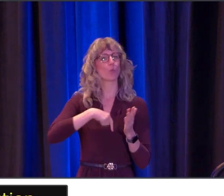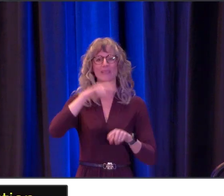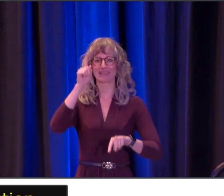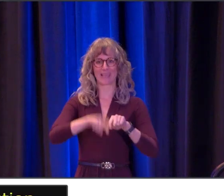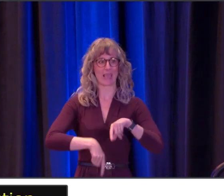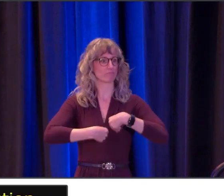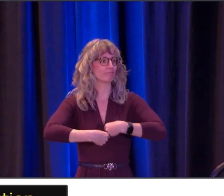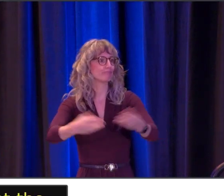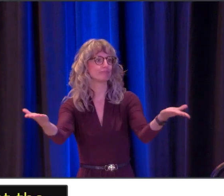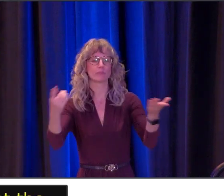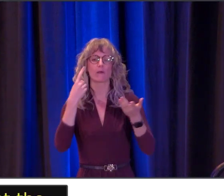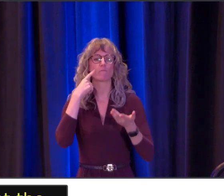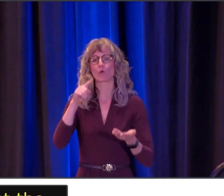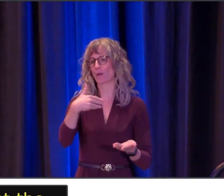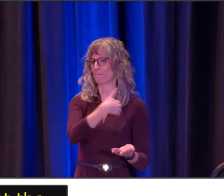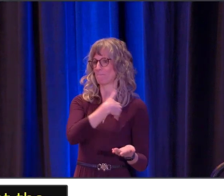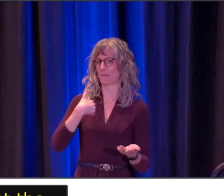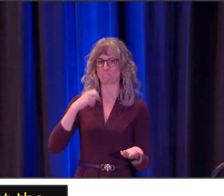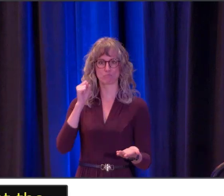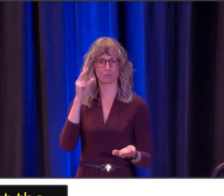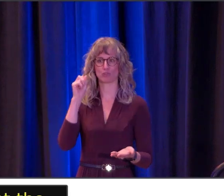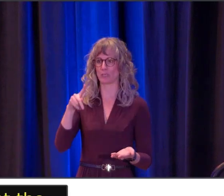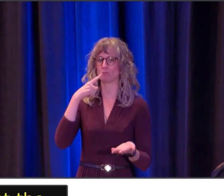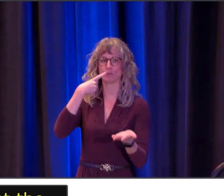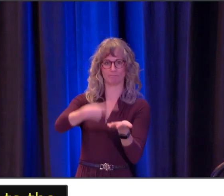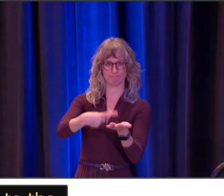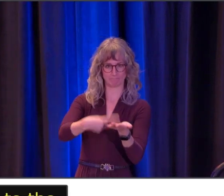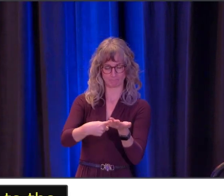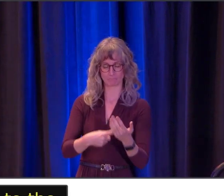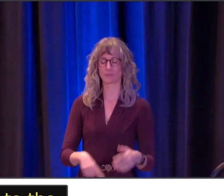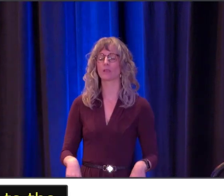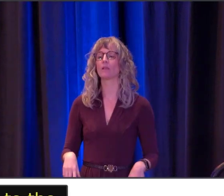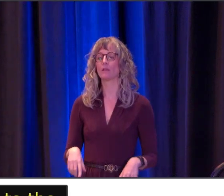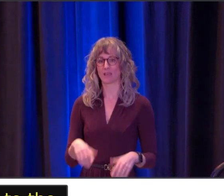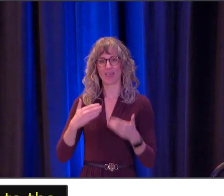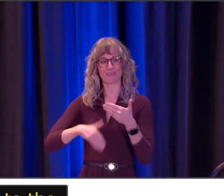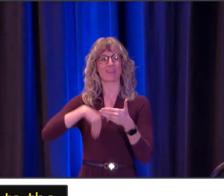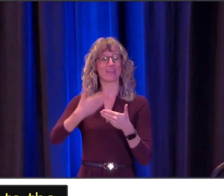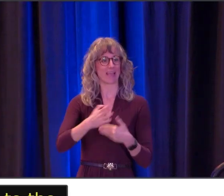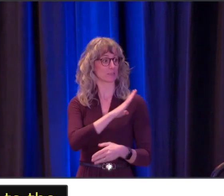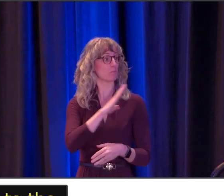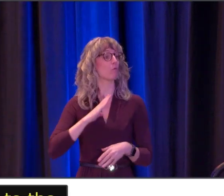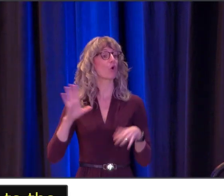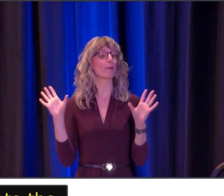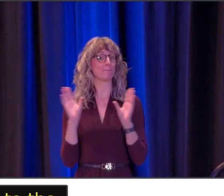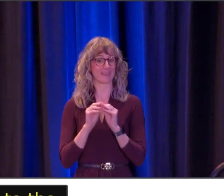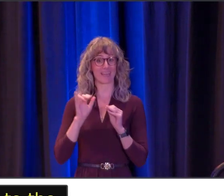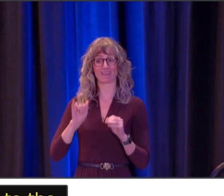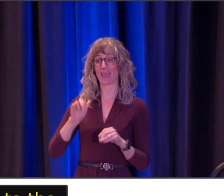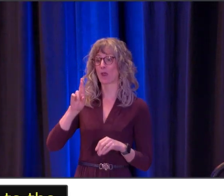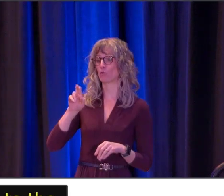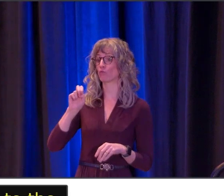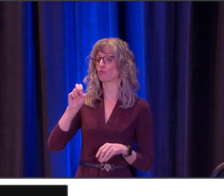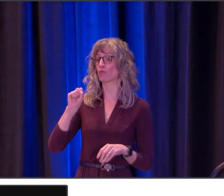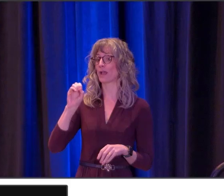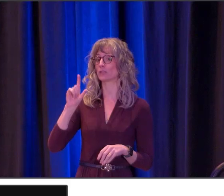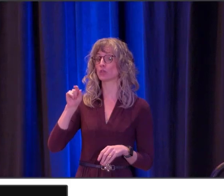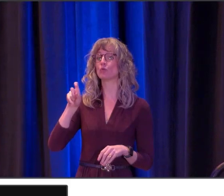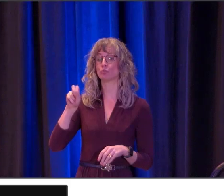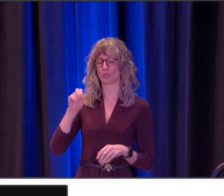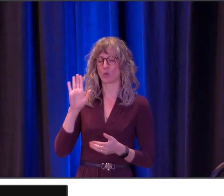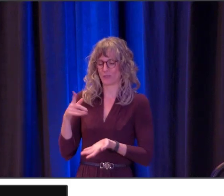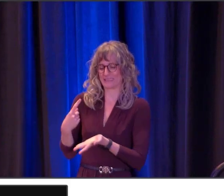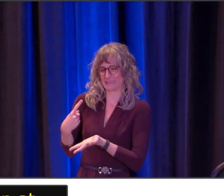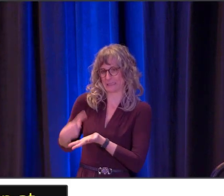period. We will be discussing the resolution at our next board meeting, which is Thursday, and you will